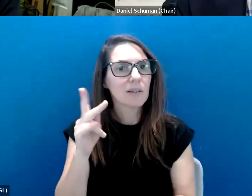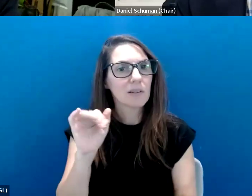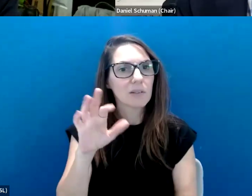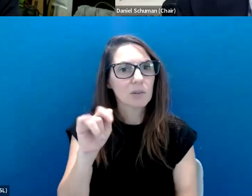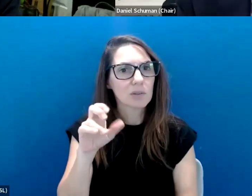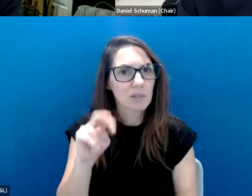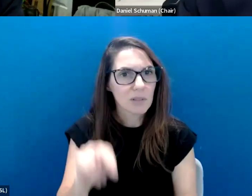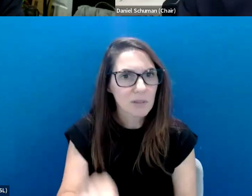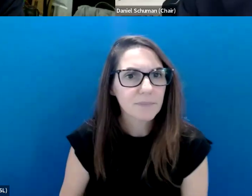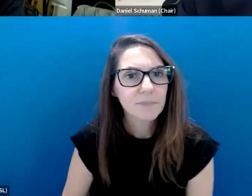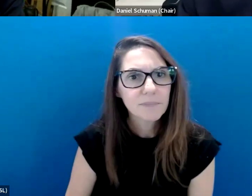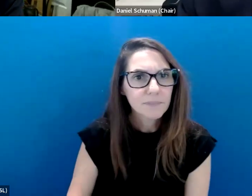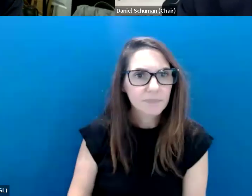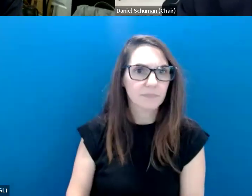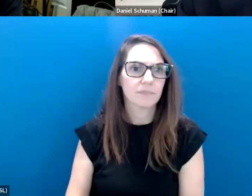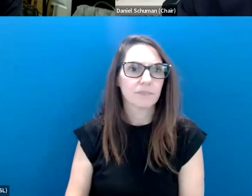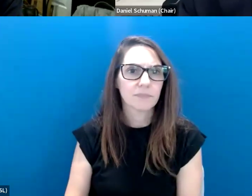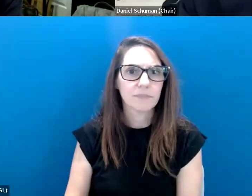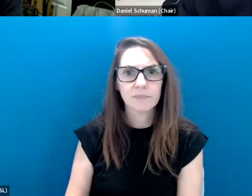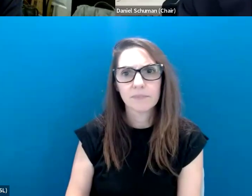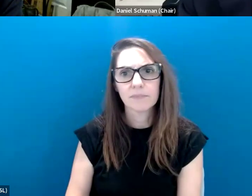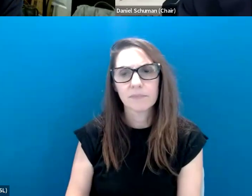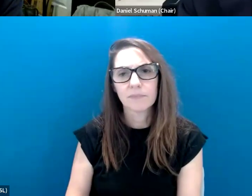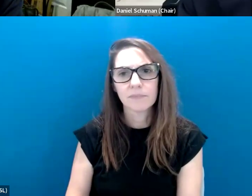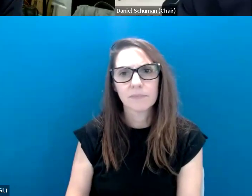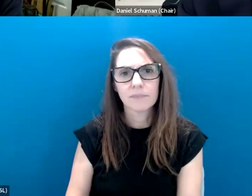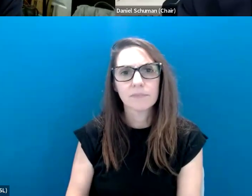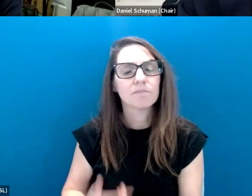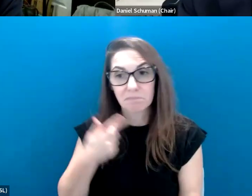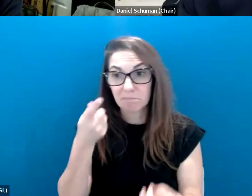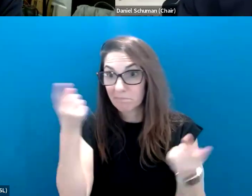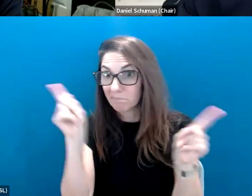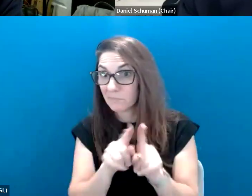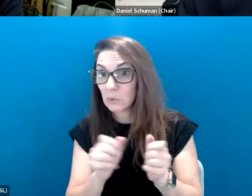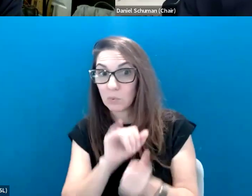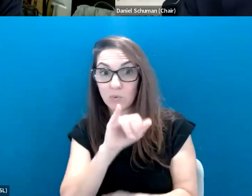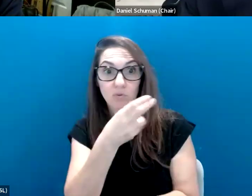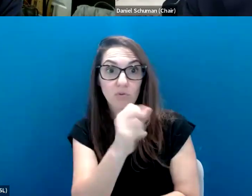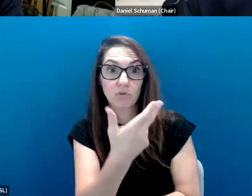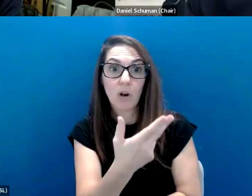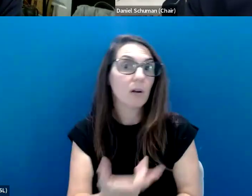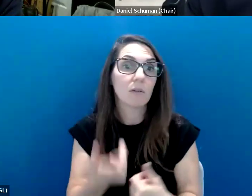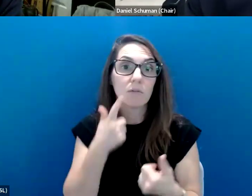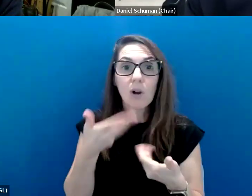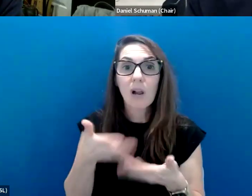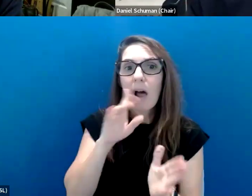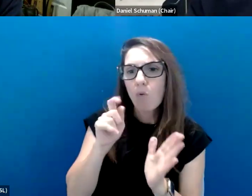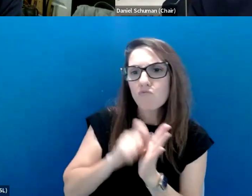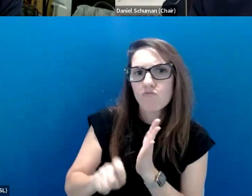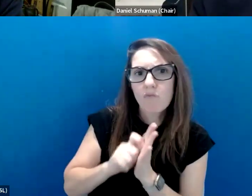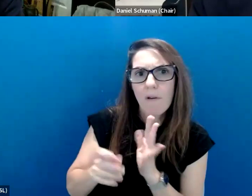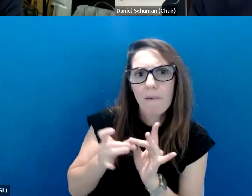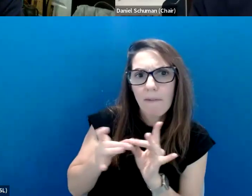Yeah, thanks. I agree with Josh about the allowing for written ones,